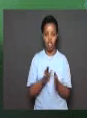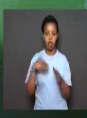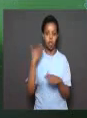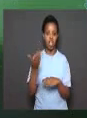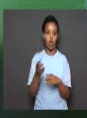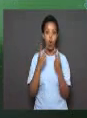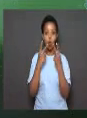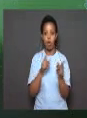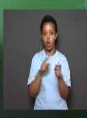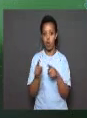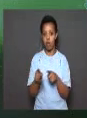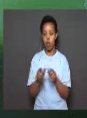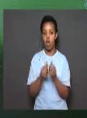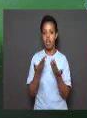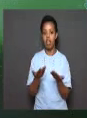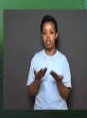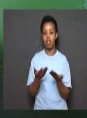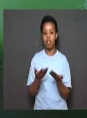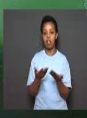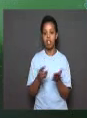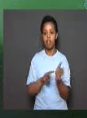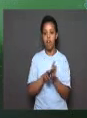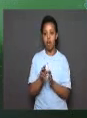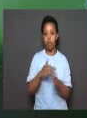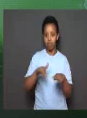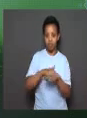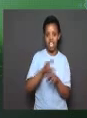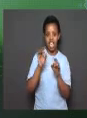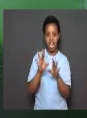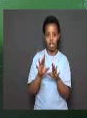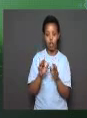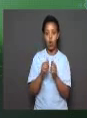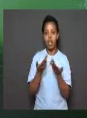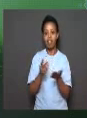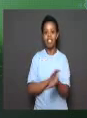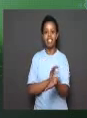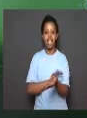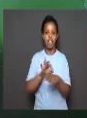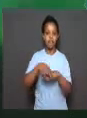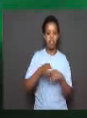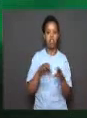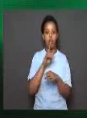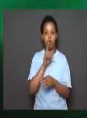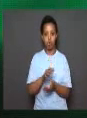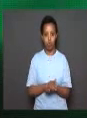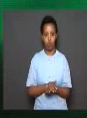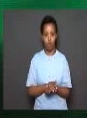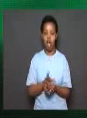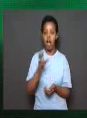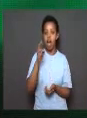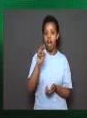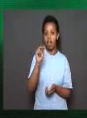Next, we will look at how non-enveloped viruses infect a cell.